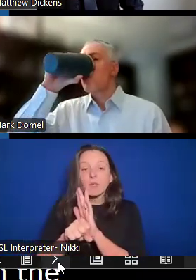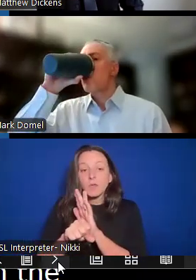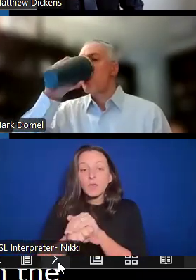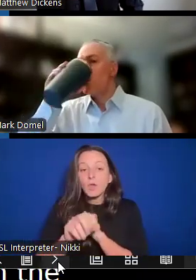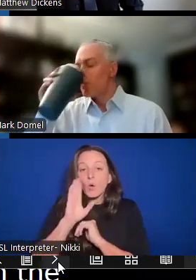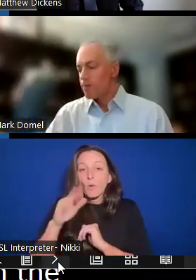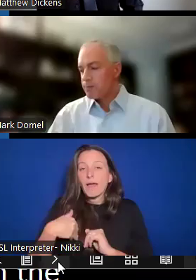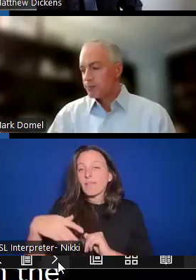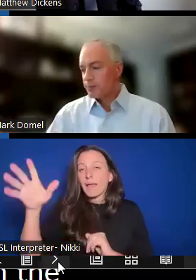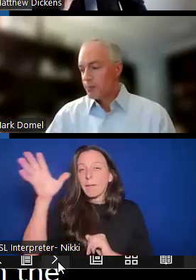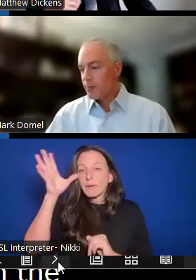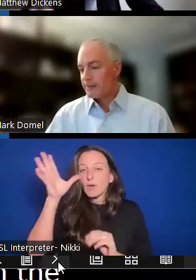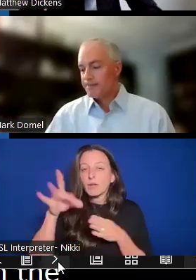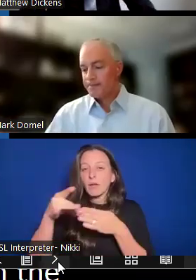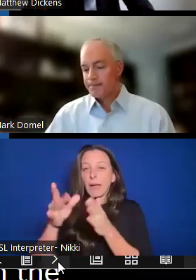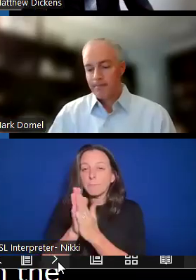parent guidebook